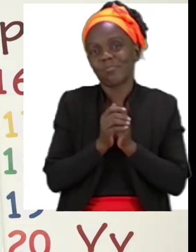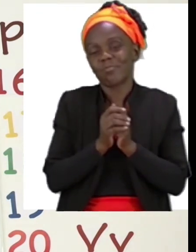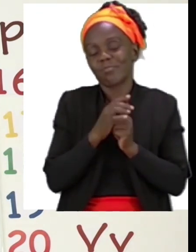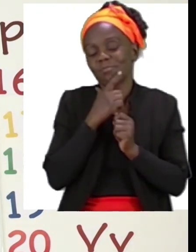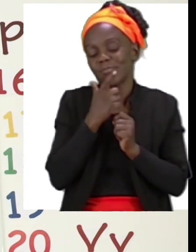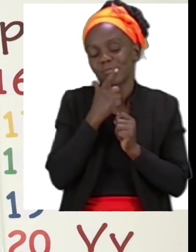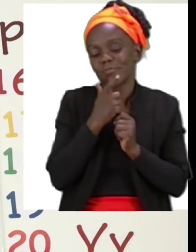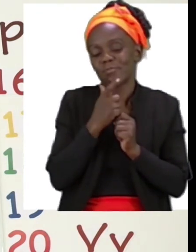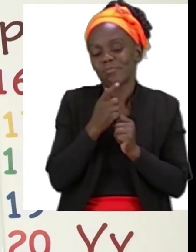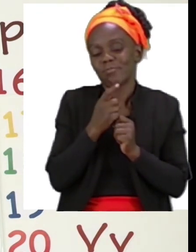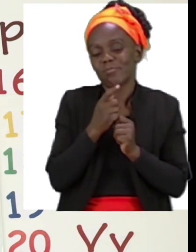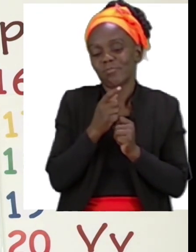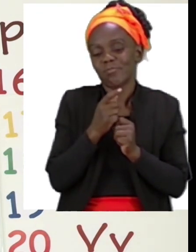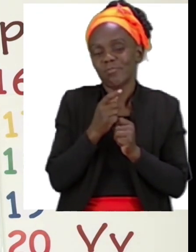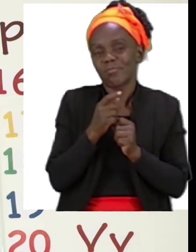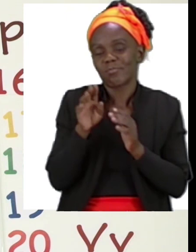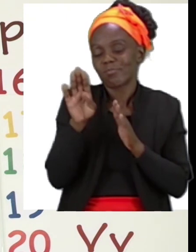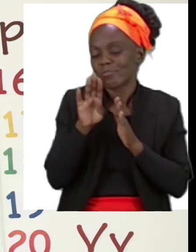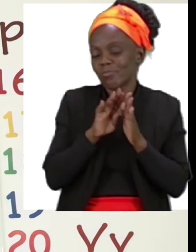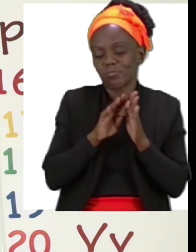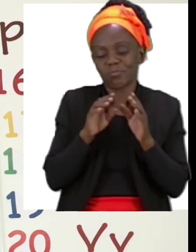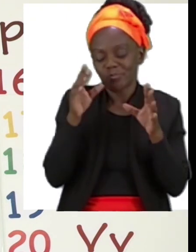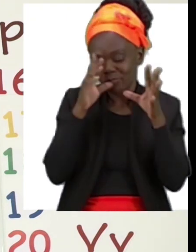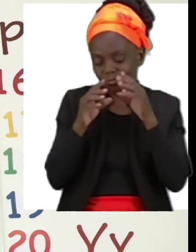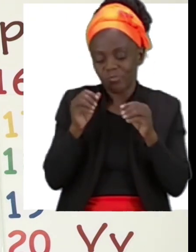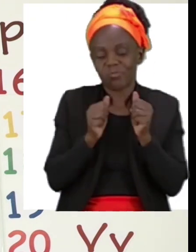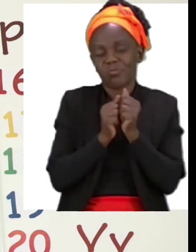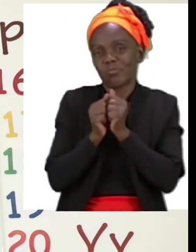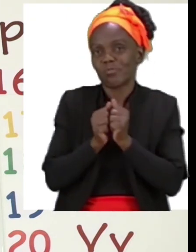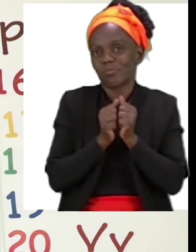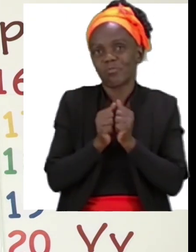say thank you so much for joining us today and